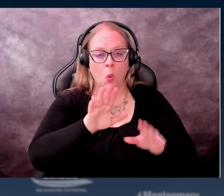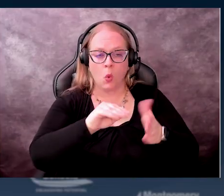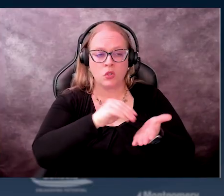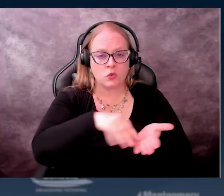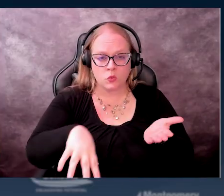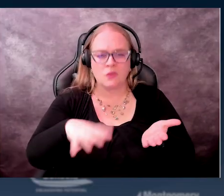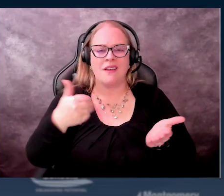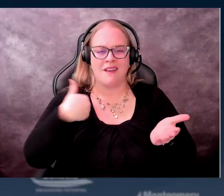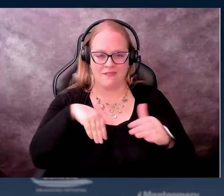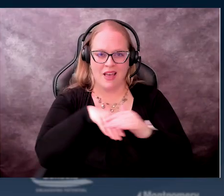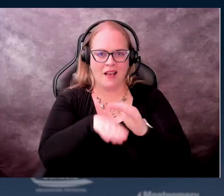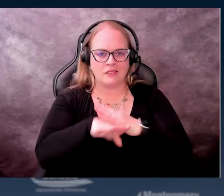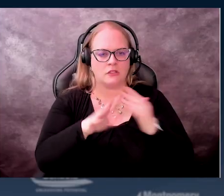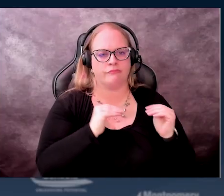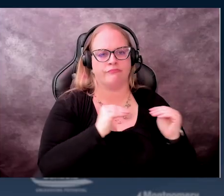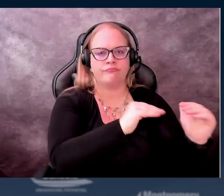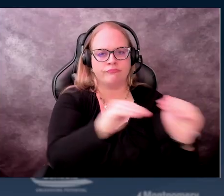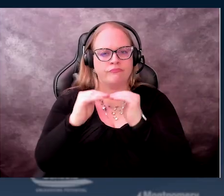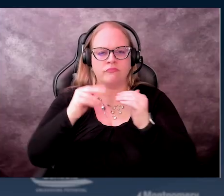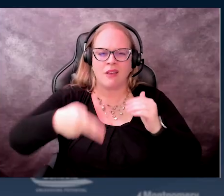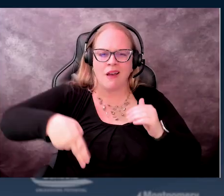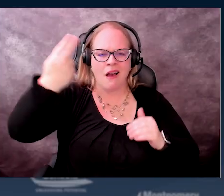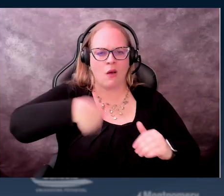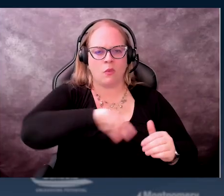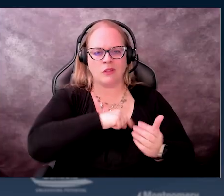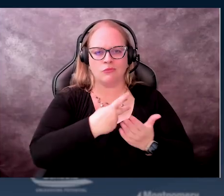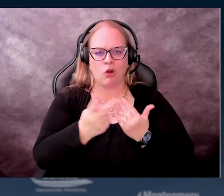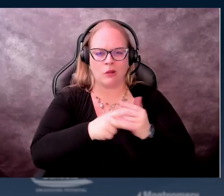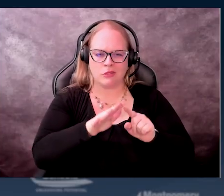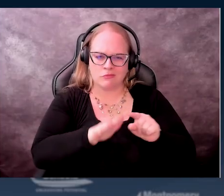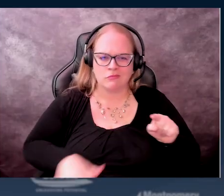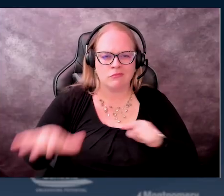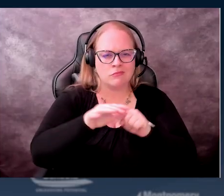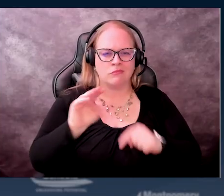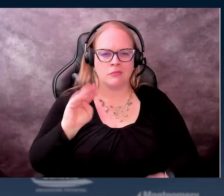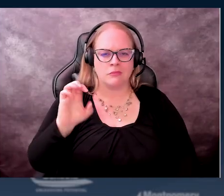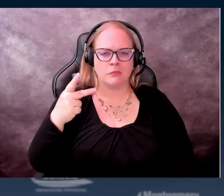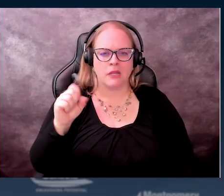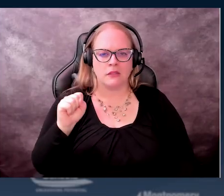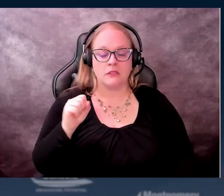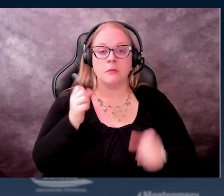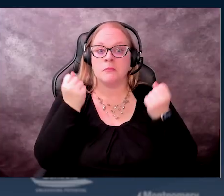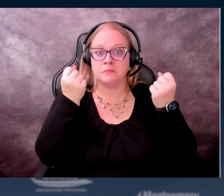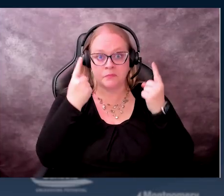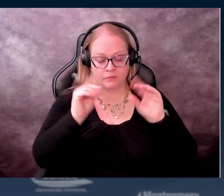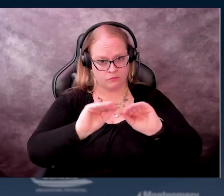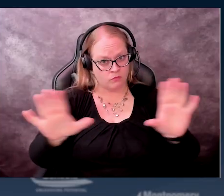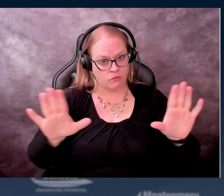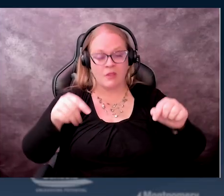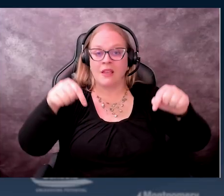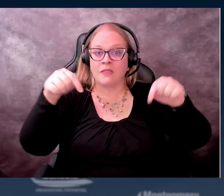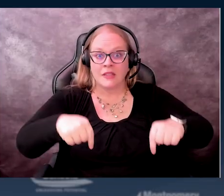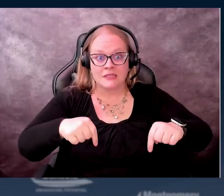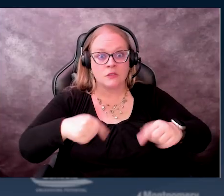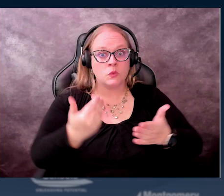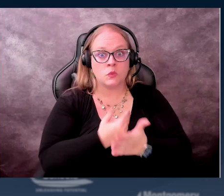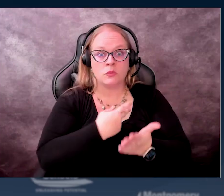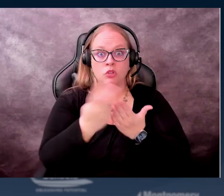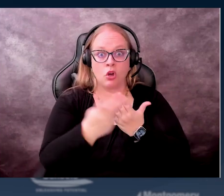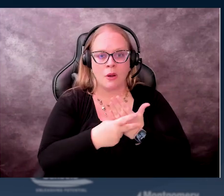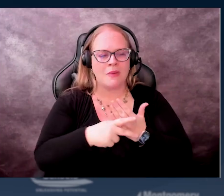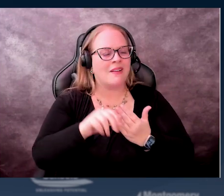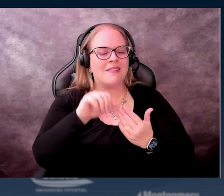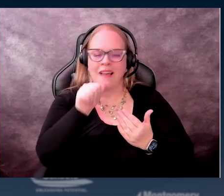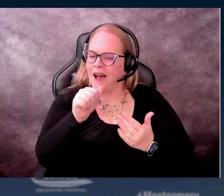county. And let me be clear, this is not about taking anything away from anyone. This is about opening more